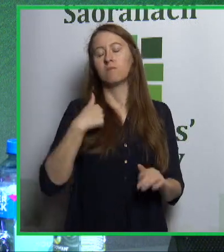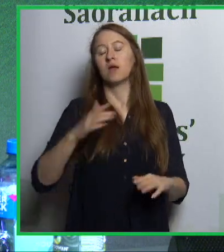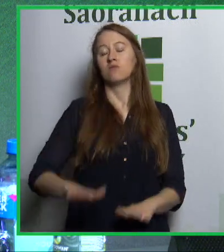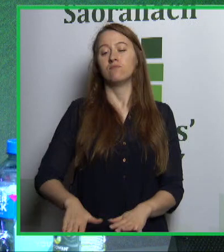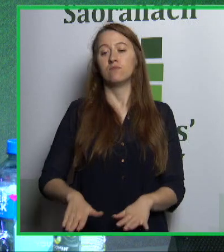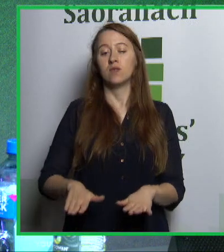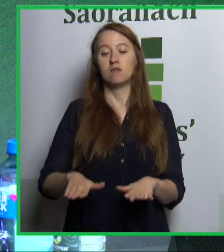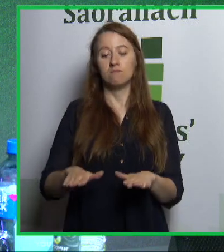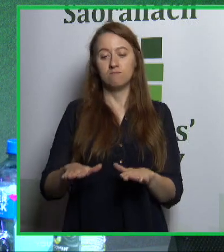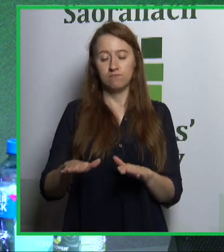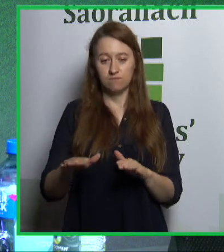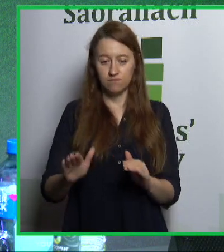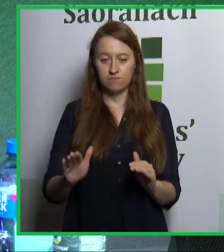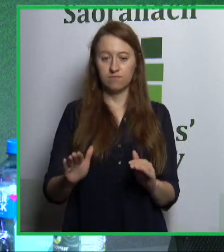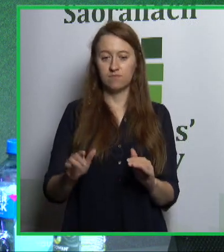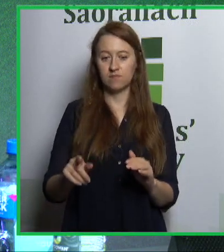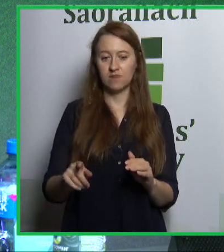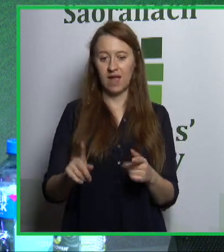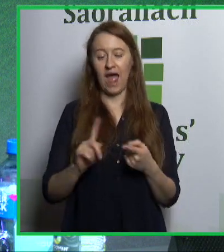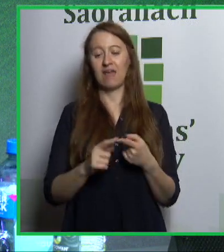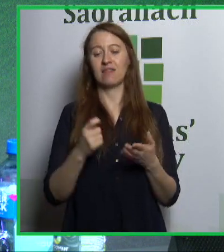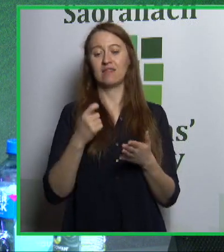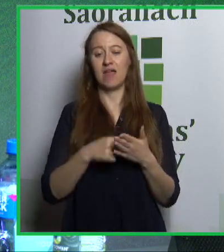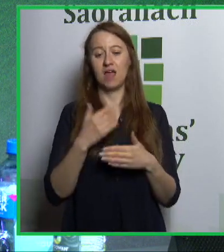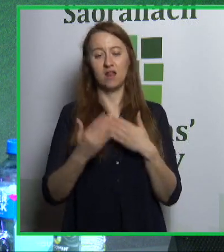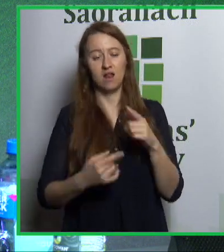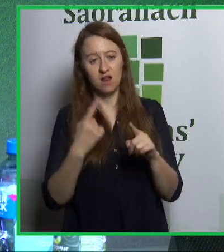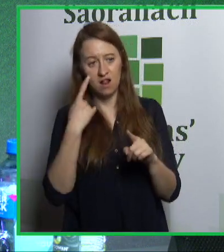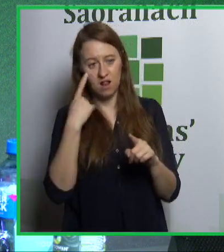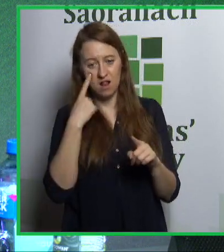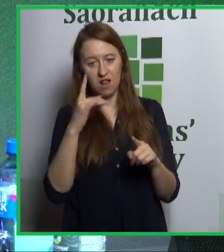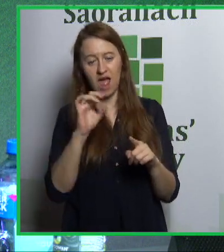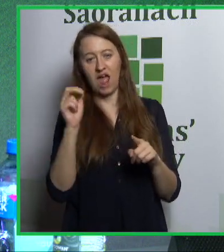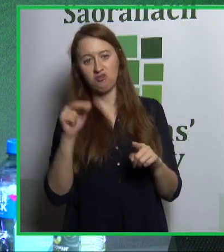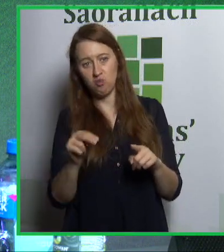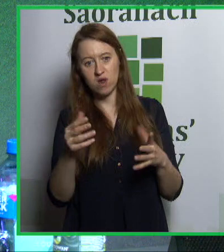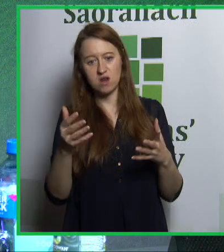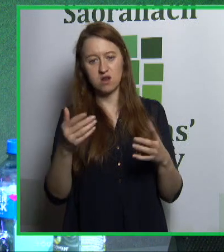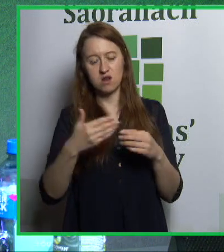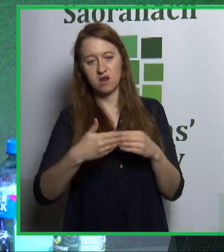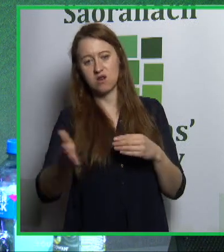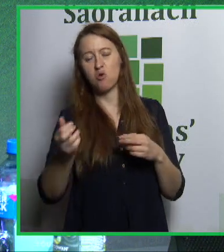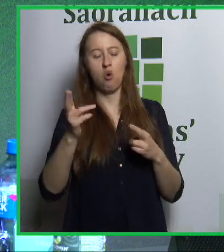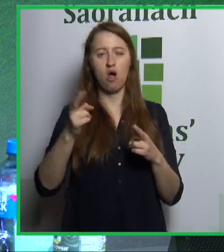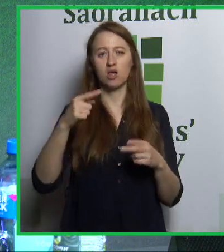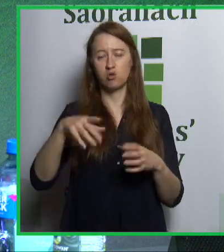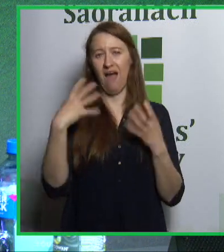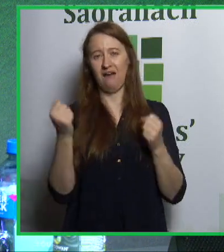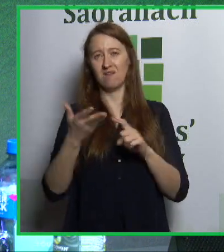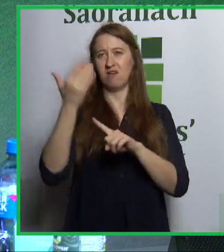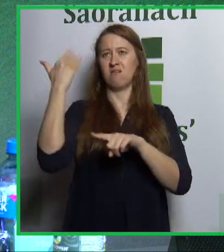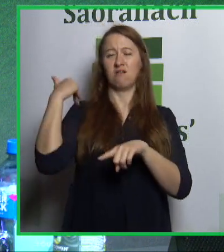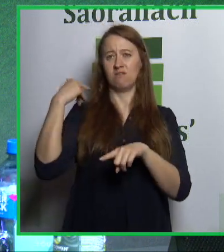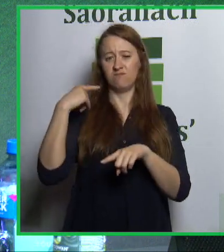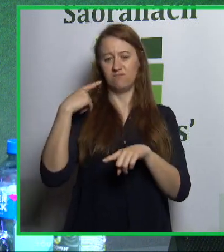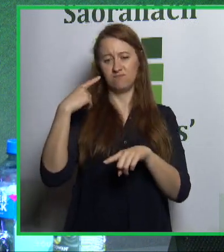suppose, like, school is your primary care at that time, most of your days in school, and you start acting out and you're getting into trouble and